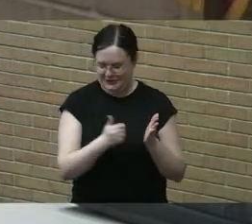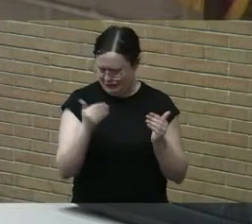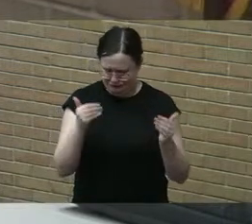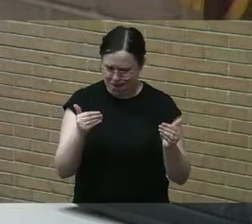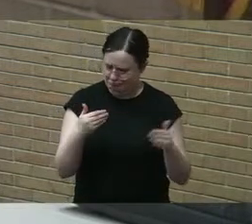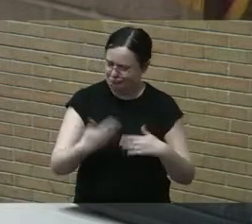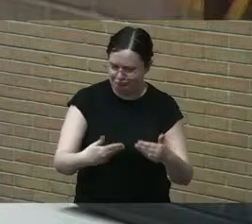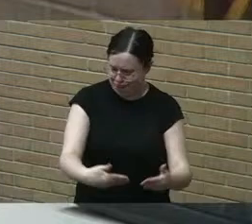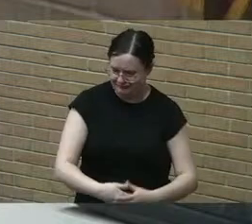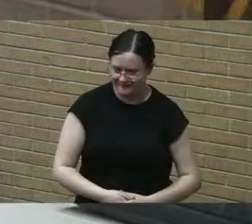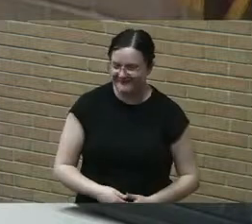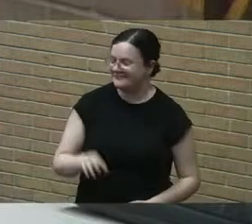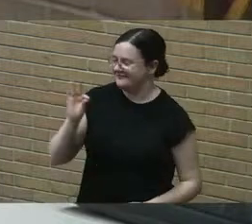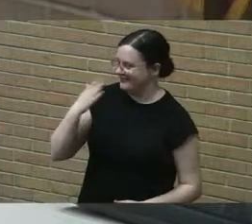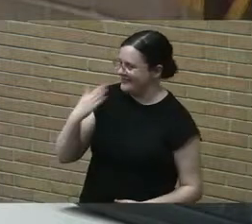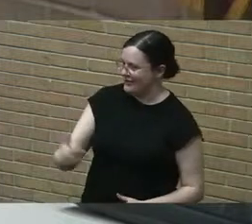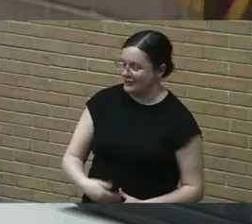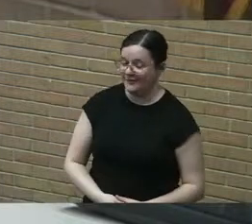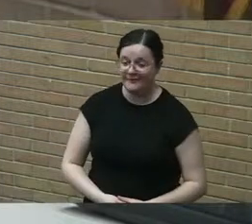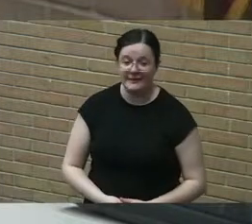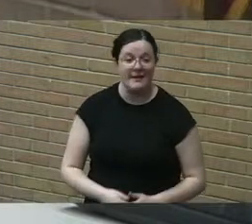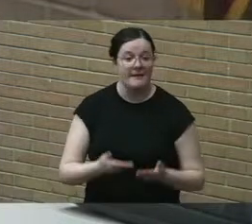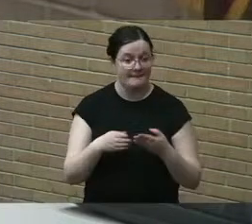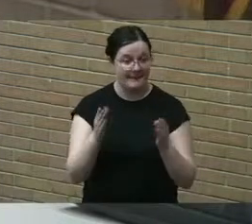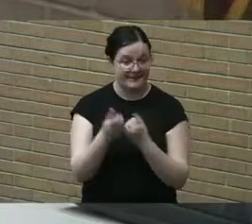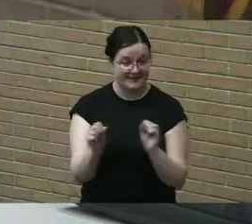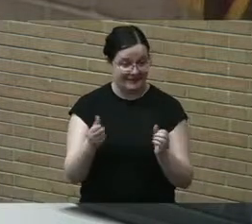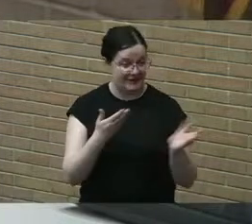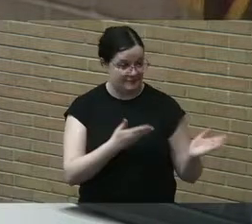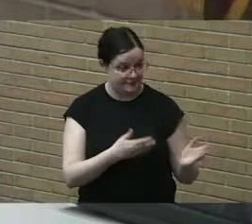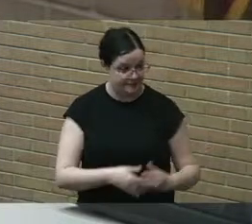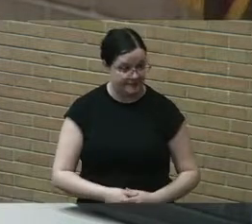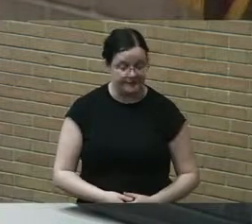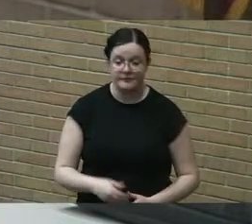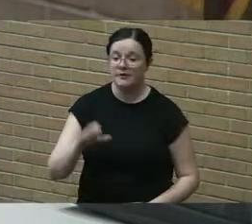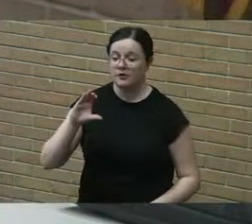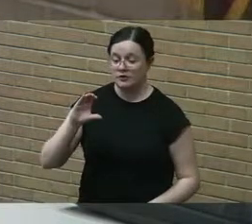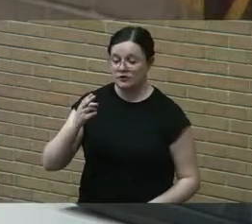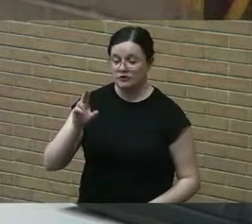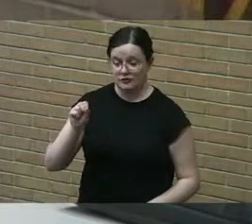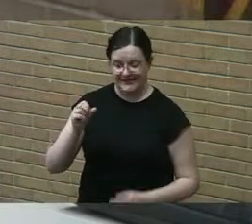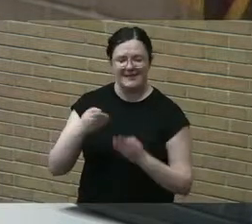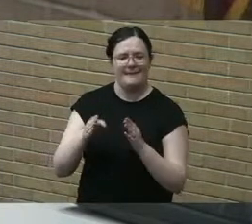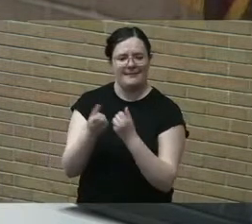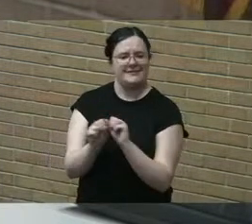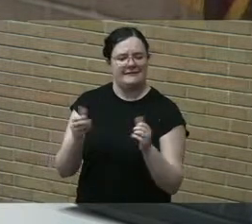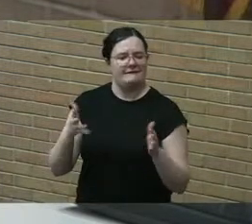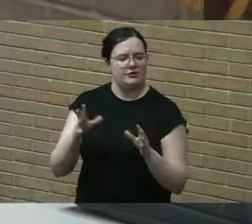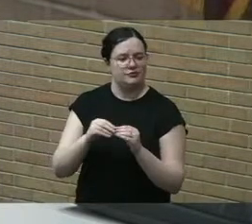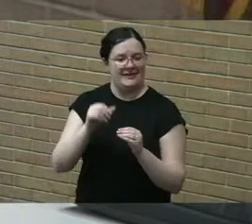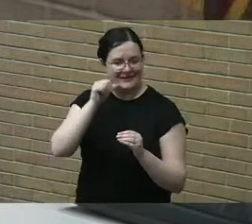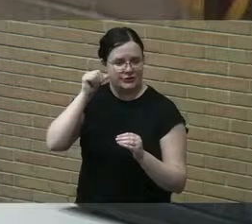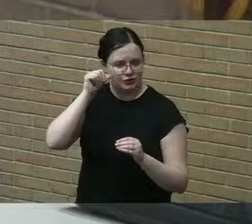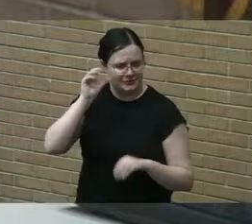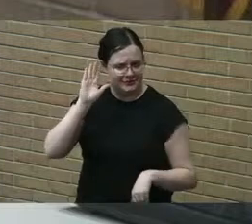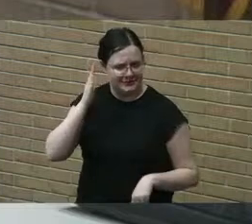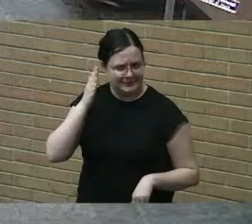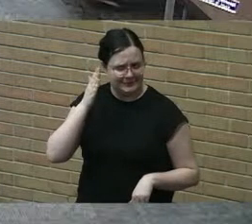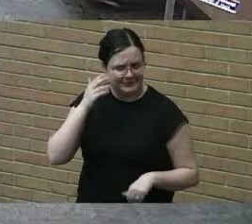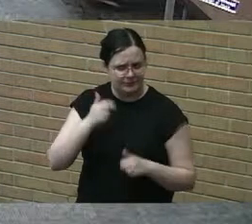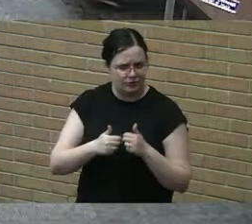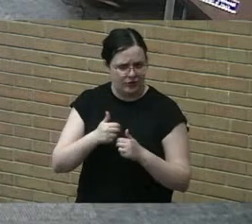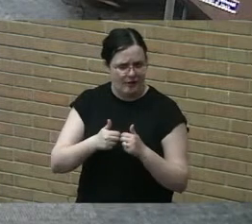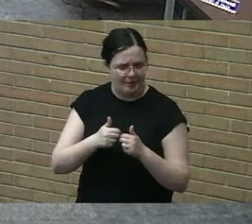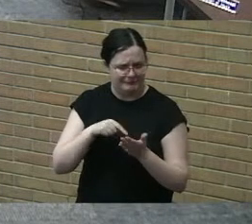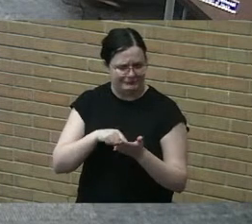All right, thank you. Public Safety. Public Safety met yesterday. We seem to have a bit of a problem with the formal minutes,